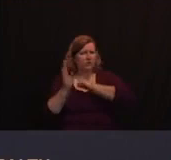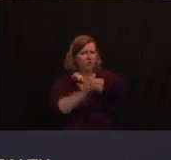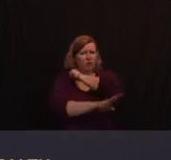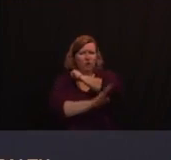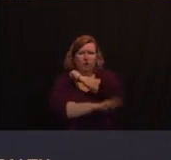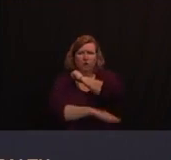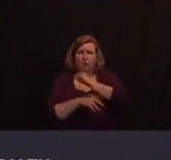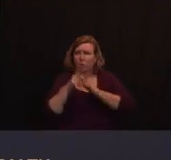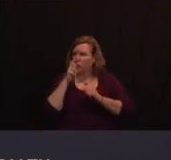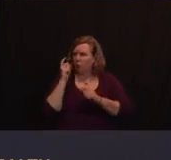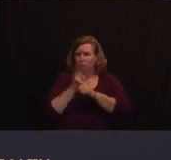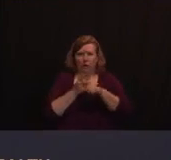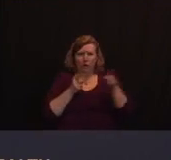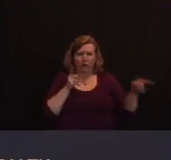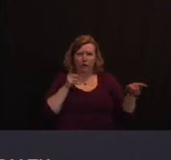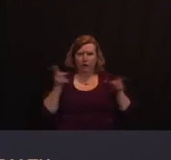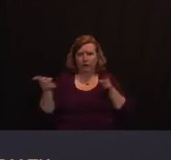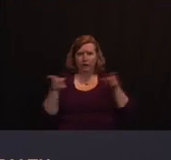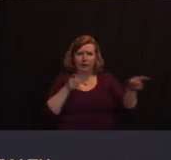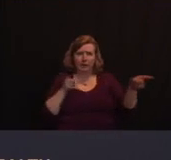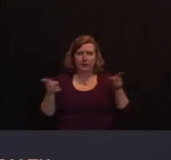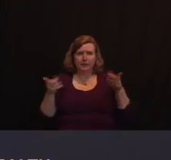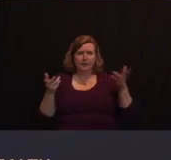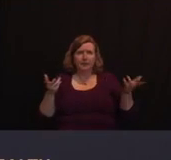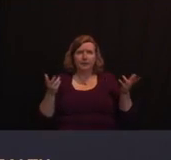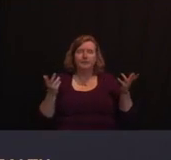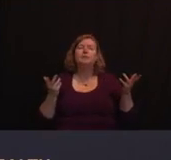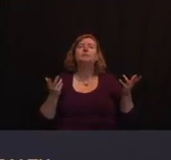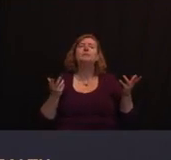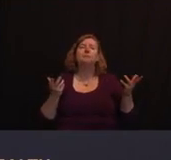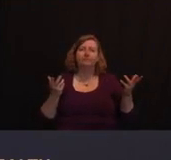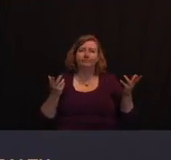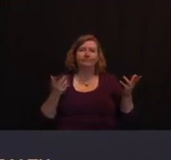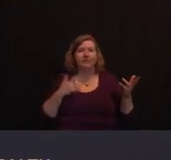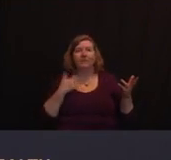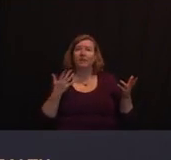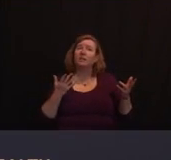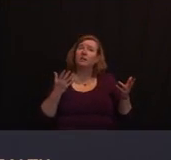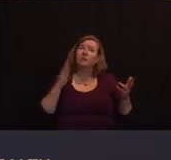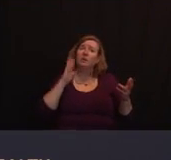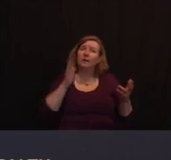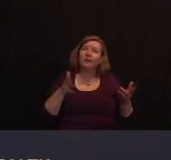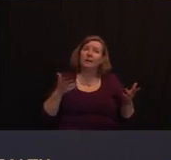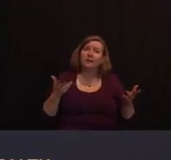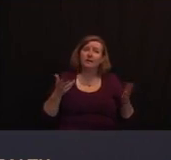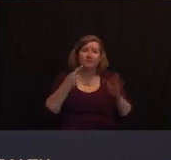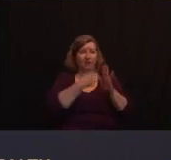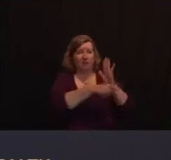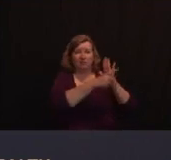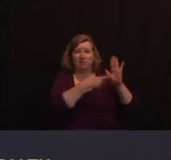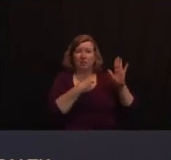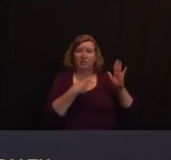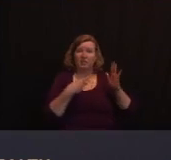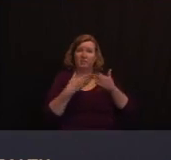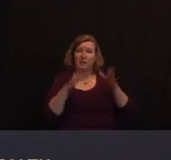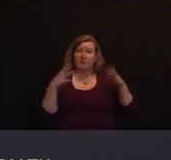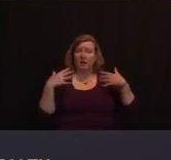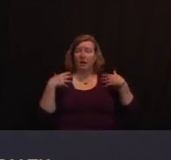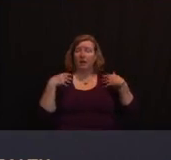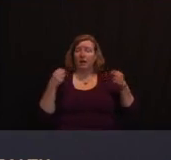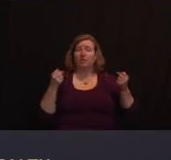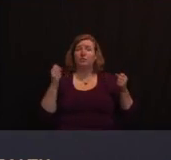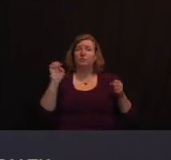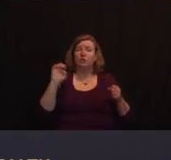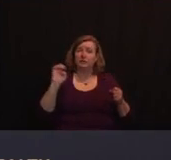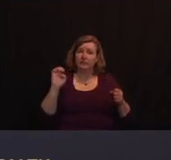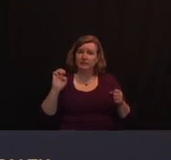lastly, when do you foresee yourself rescinding the state of emergency or the public health emergency? What level do we need to be at? Does the RT